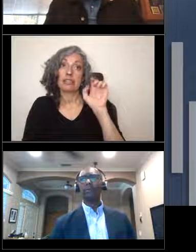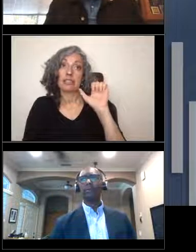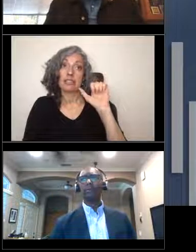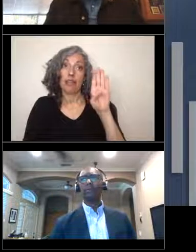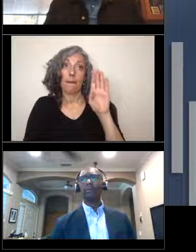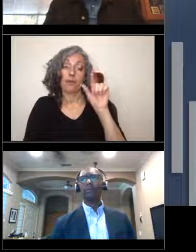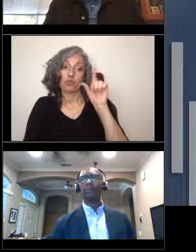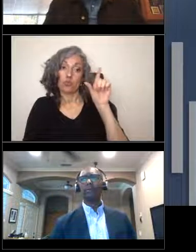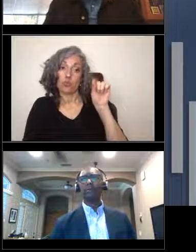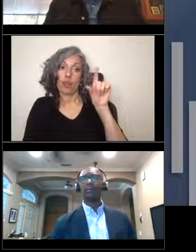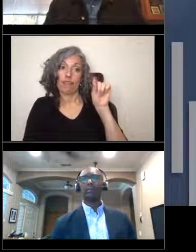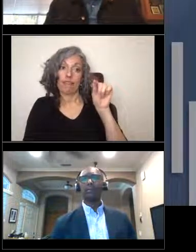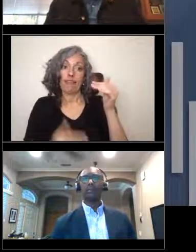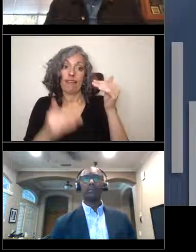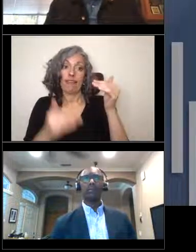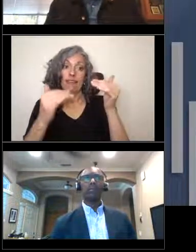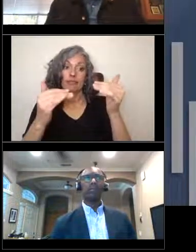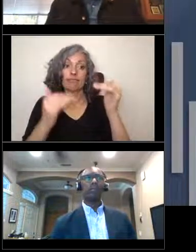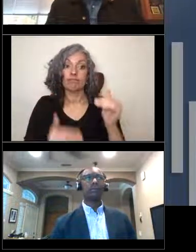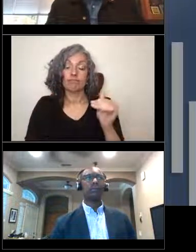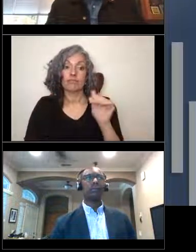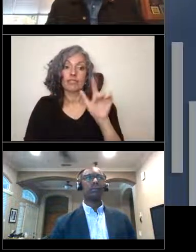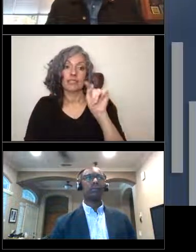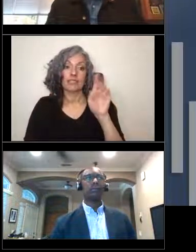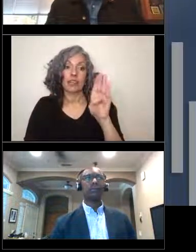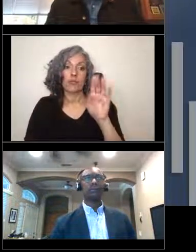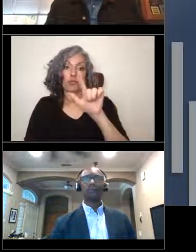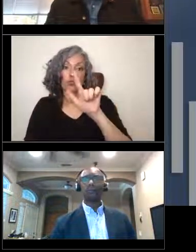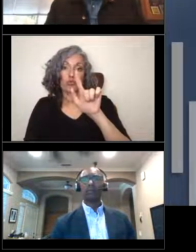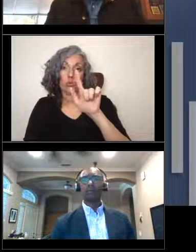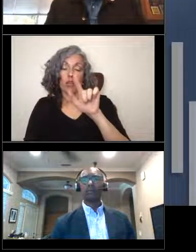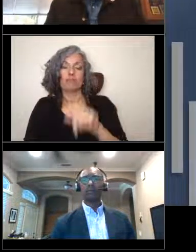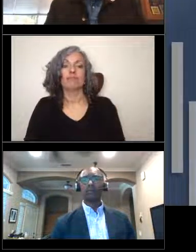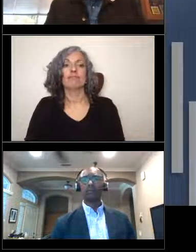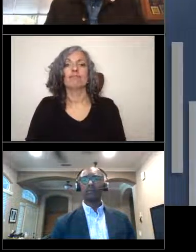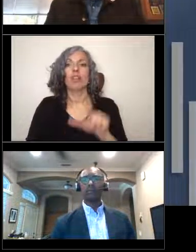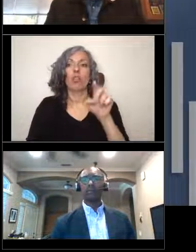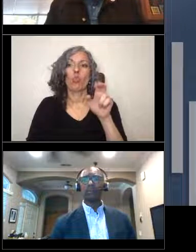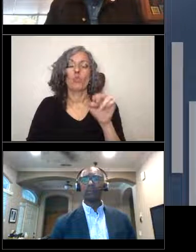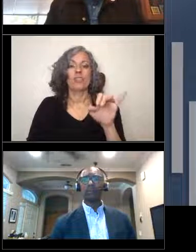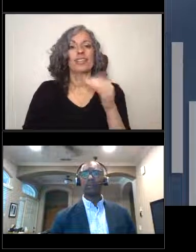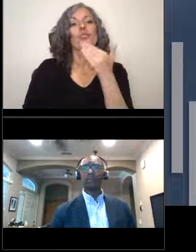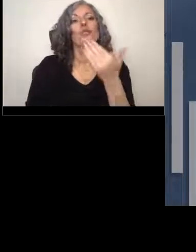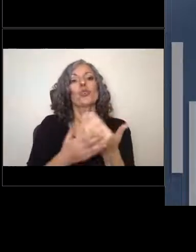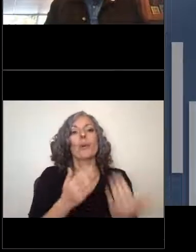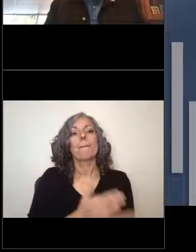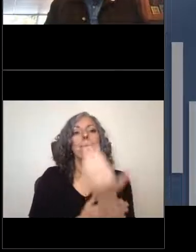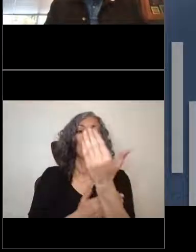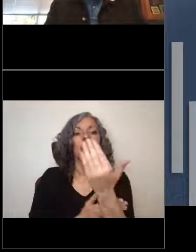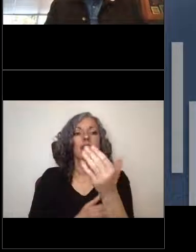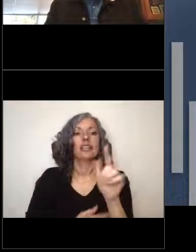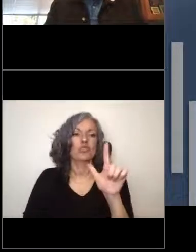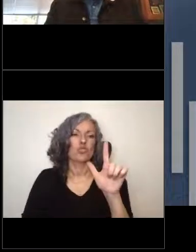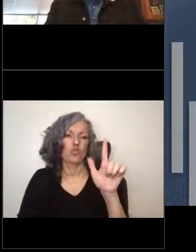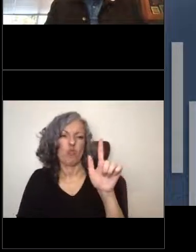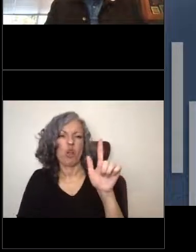move to tab 21 and Lori. Yeah. Good morning, Commissioners. Tab 21 is an information item on